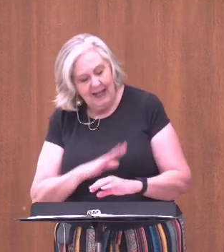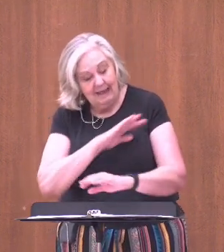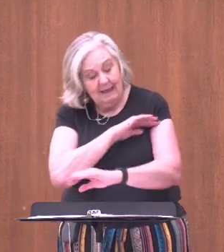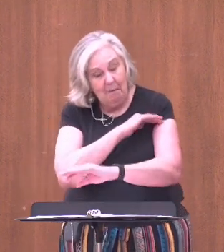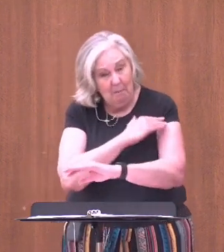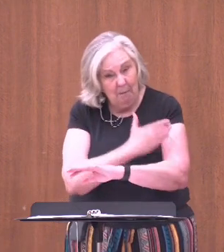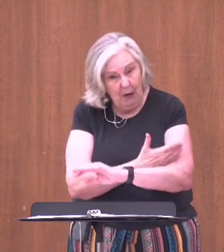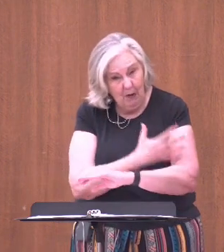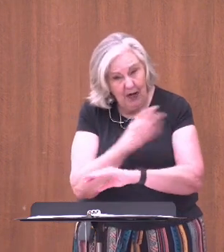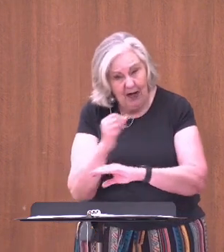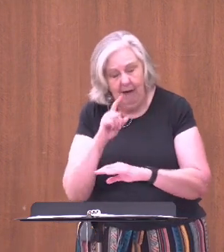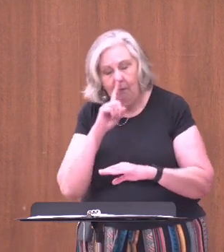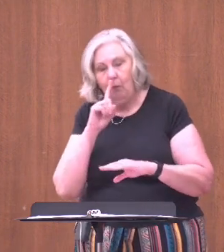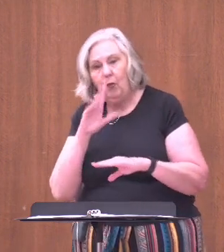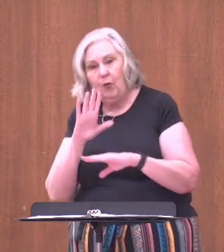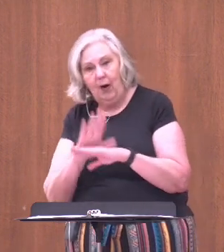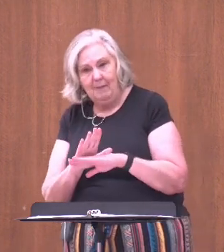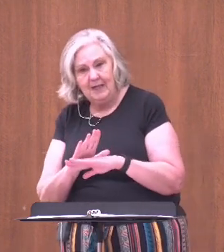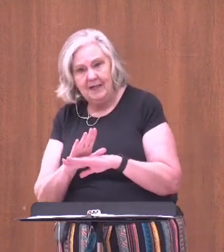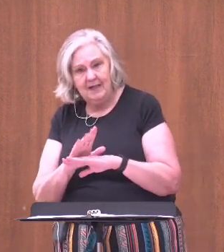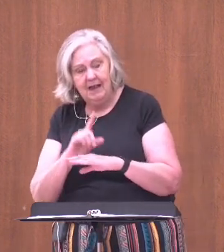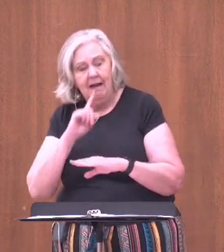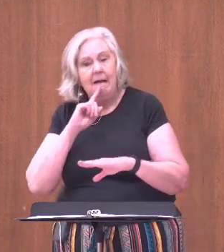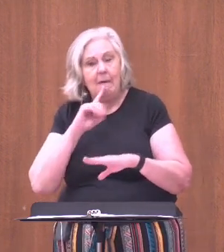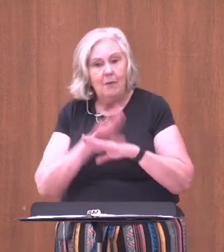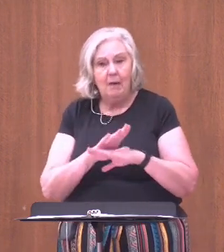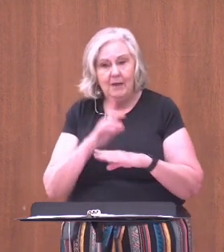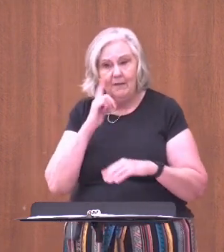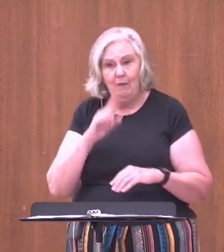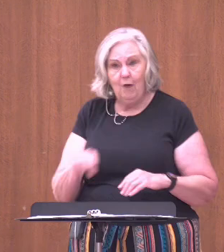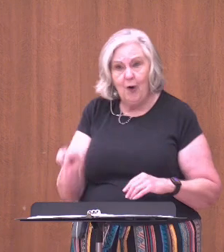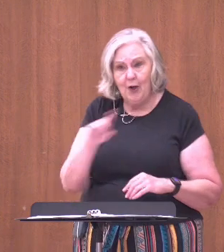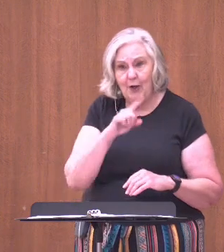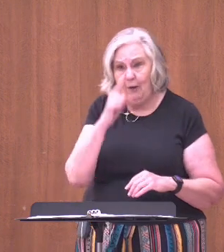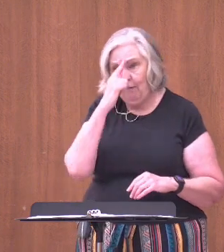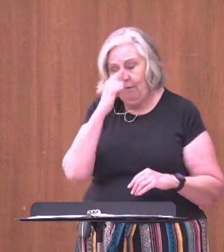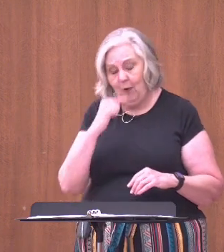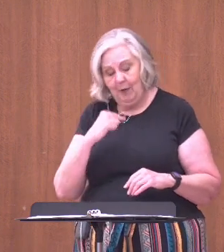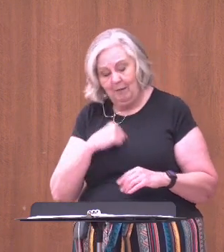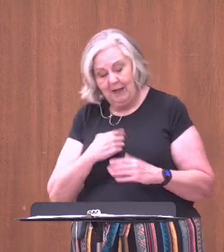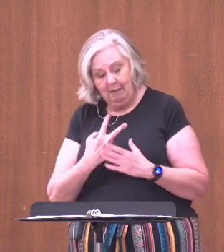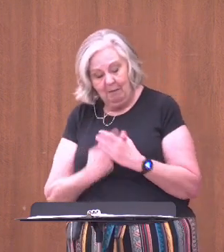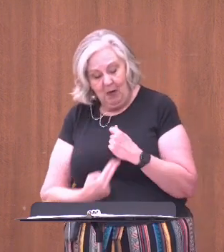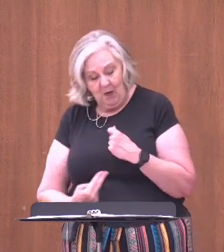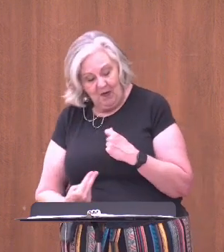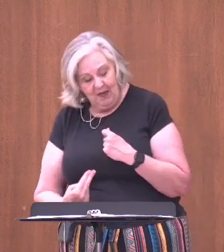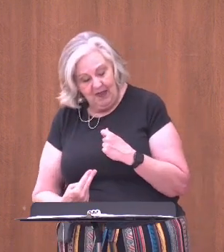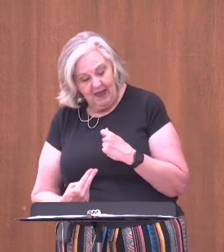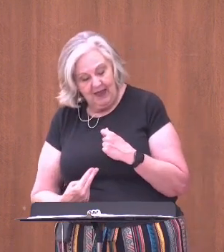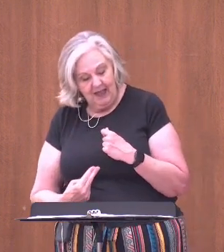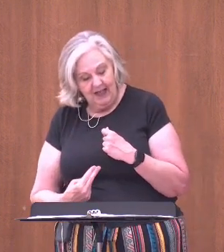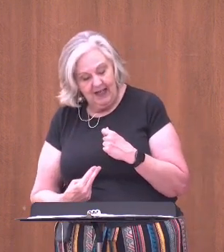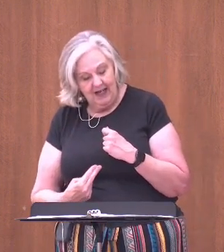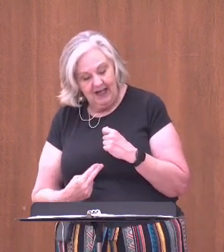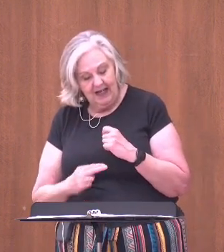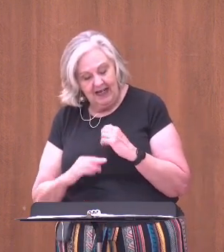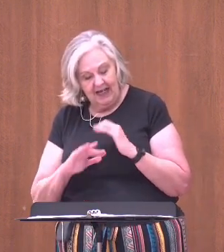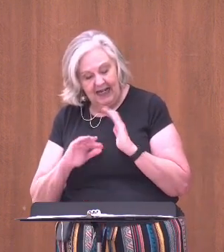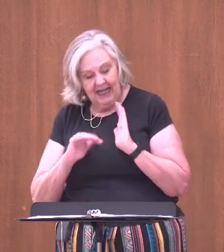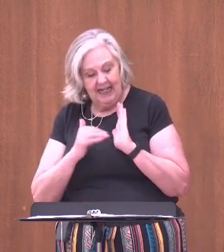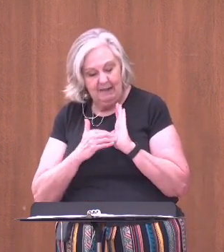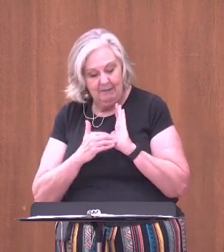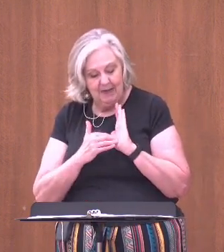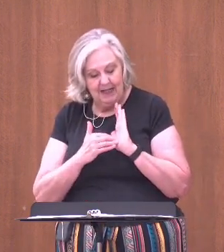in a promise for you and for me, in the midst of whatever suffering may